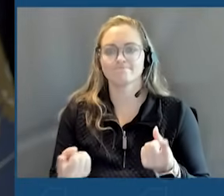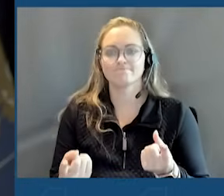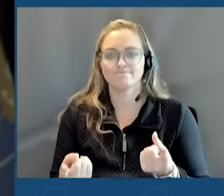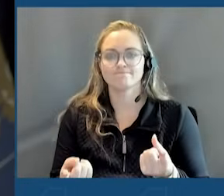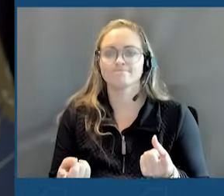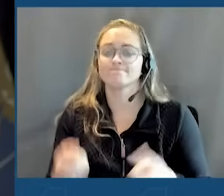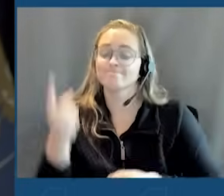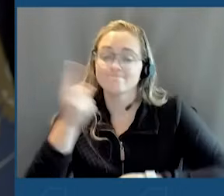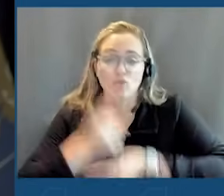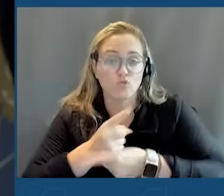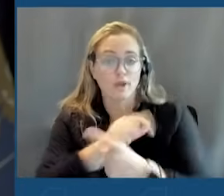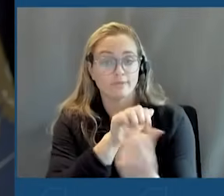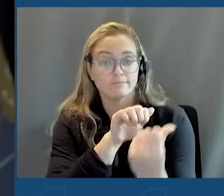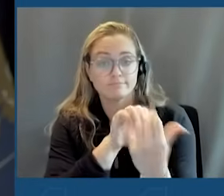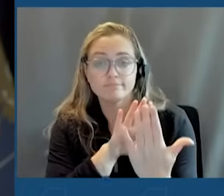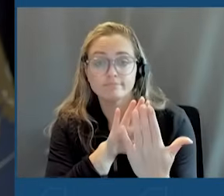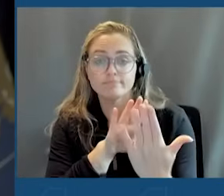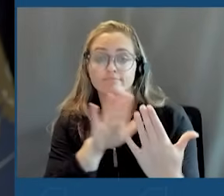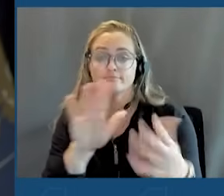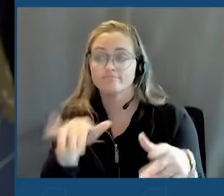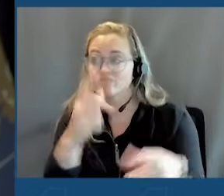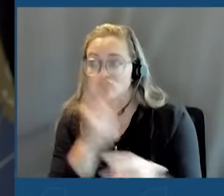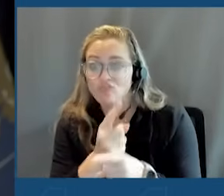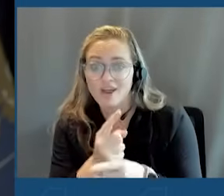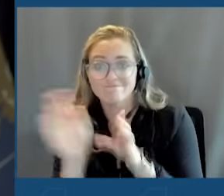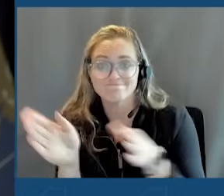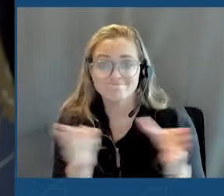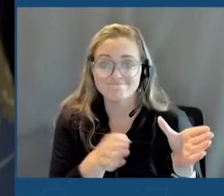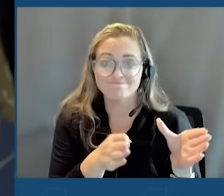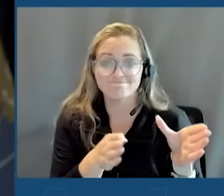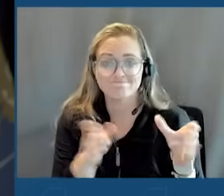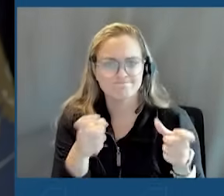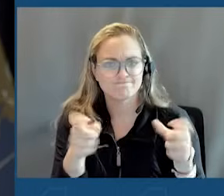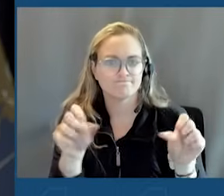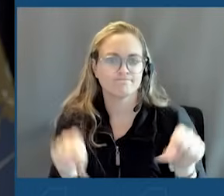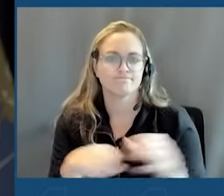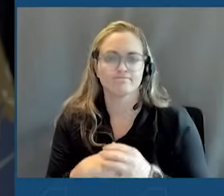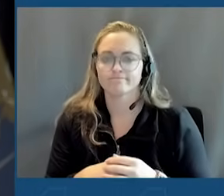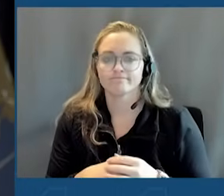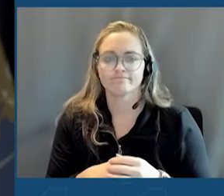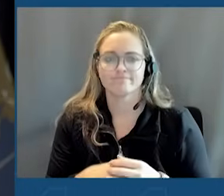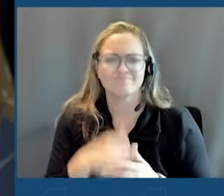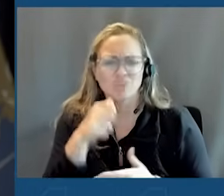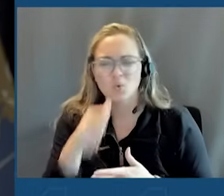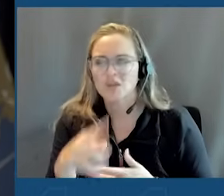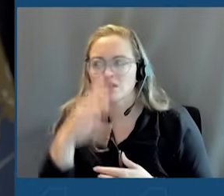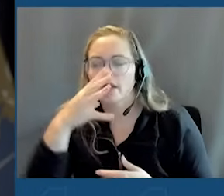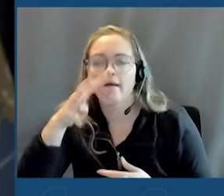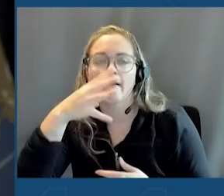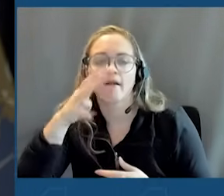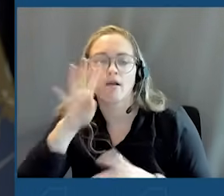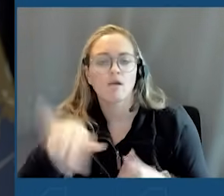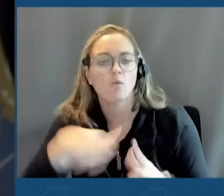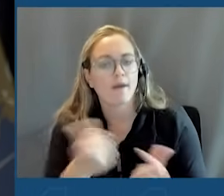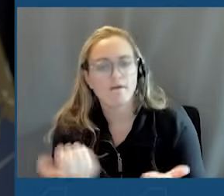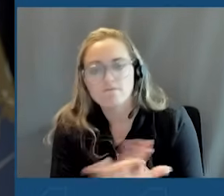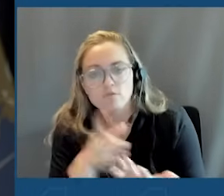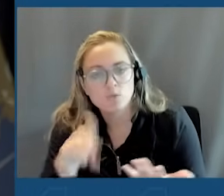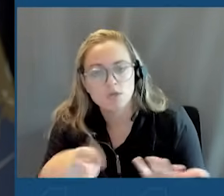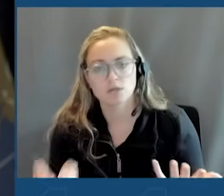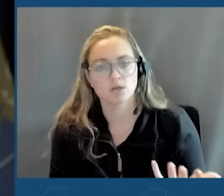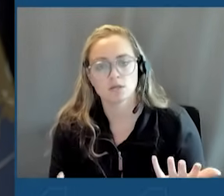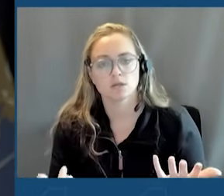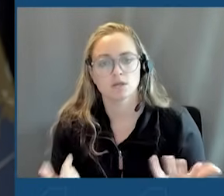right precautions, and we can handle this. There's no need to be careless. We have the tools we need,